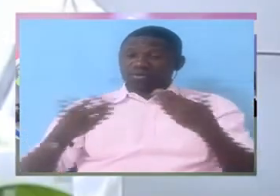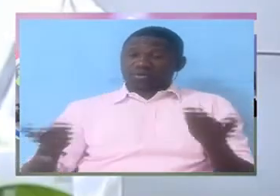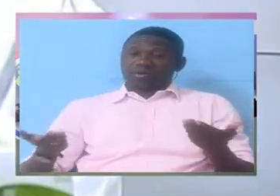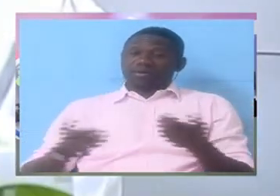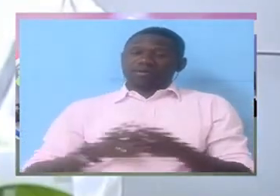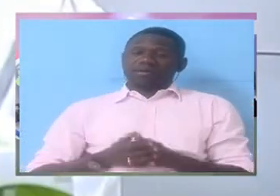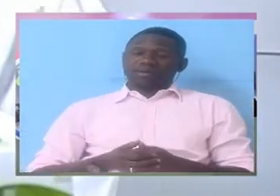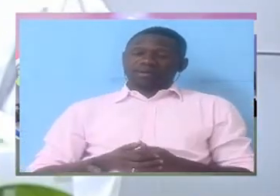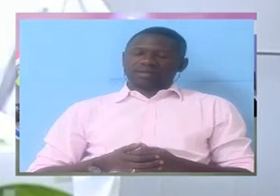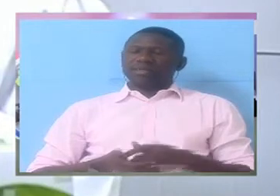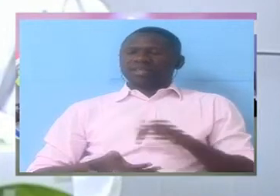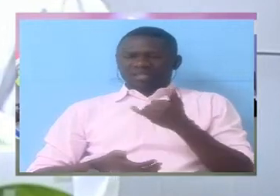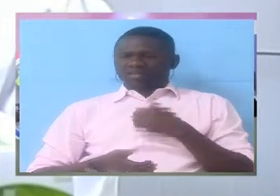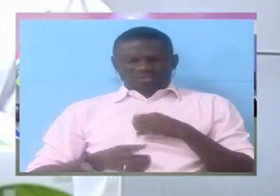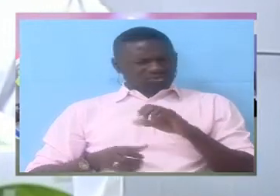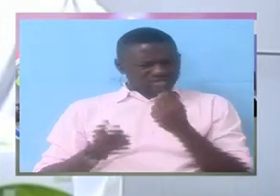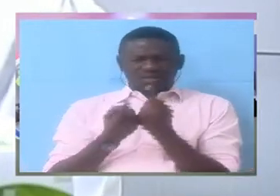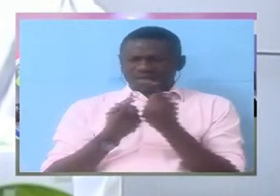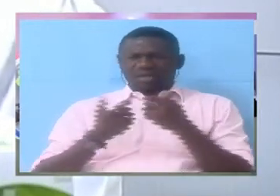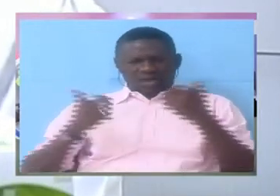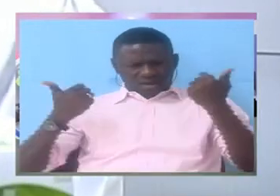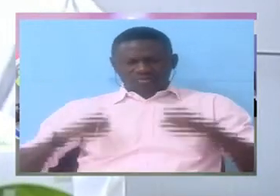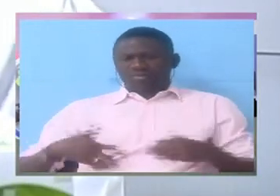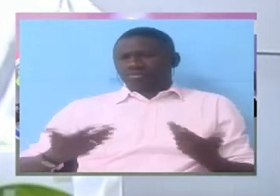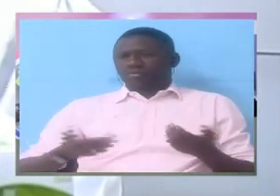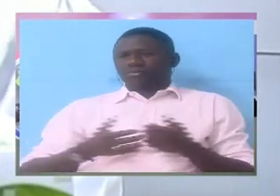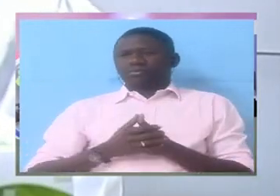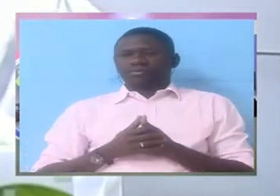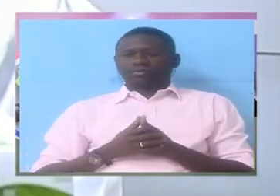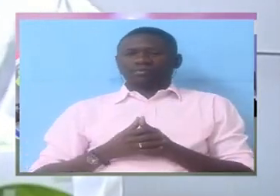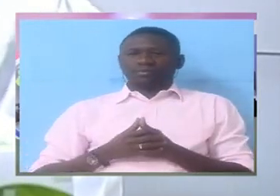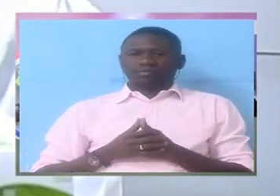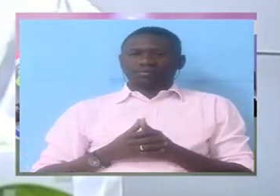Die? That is the final.